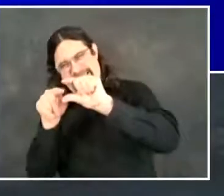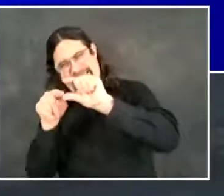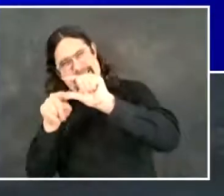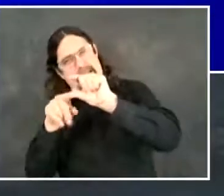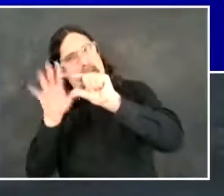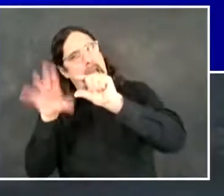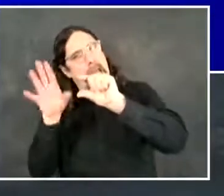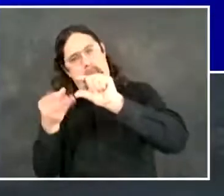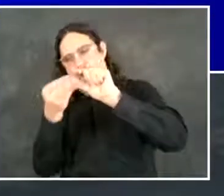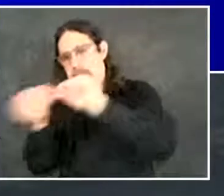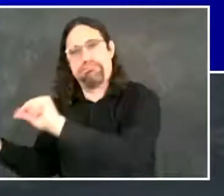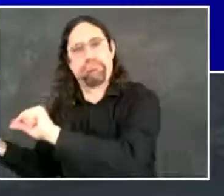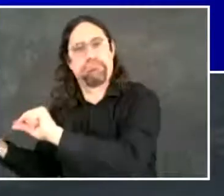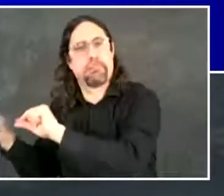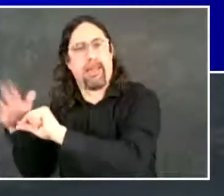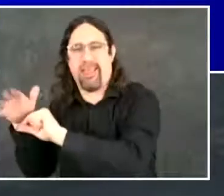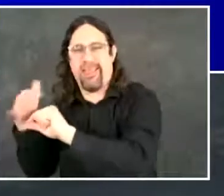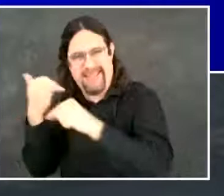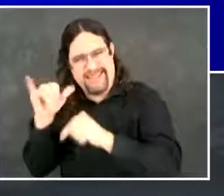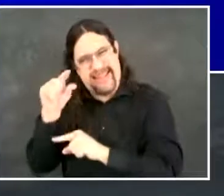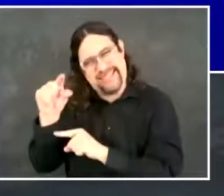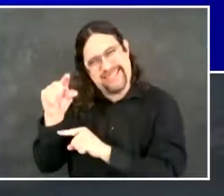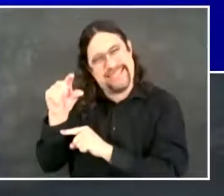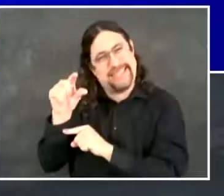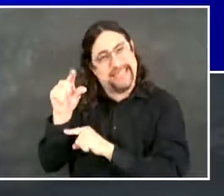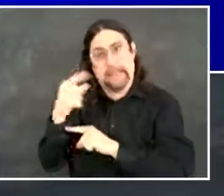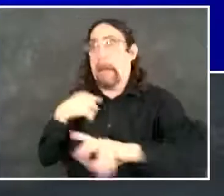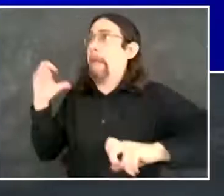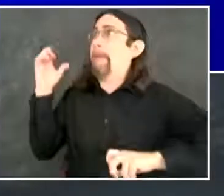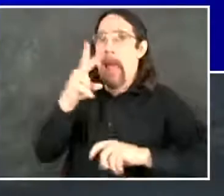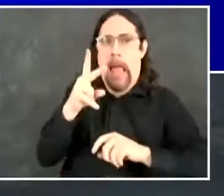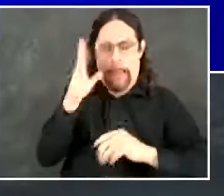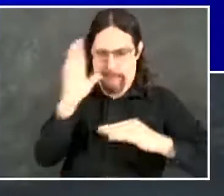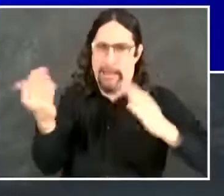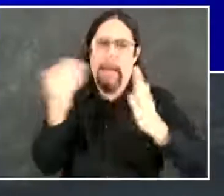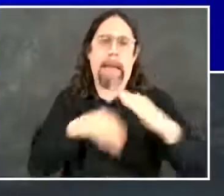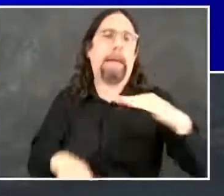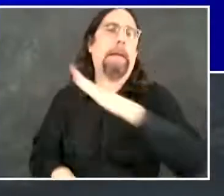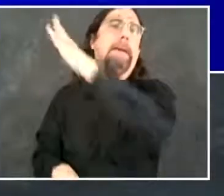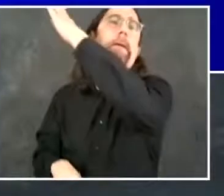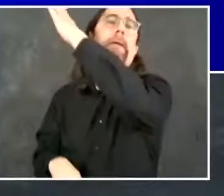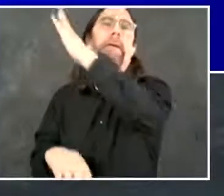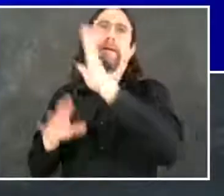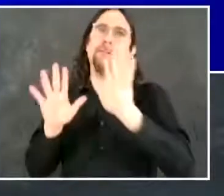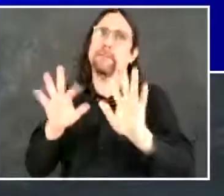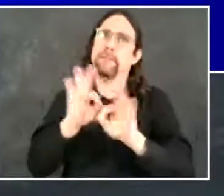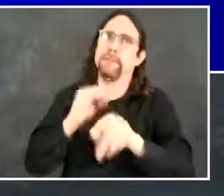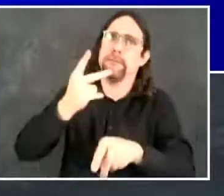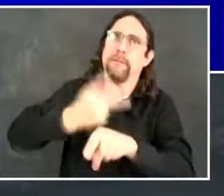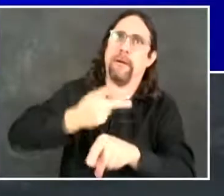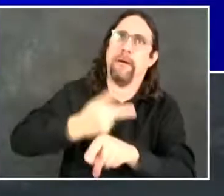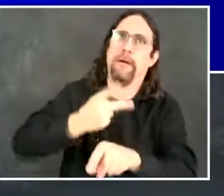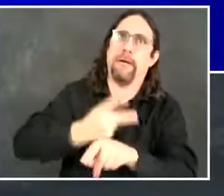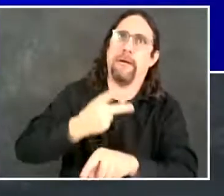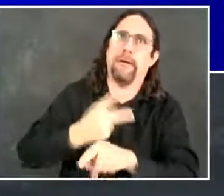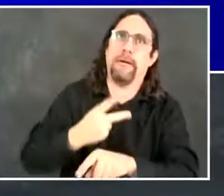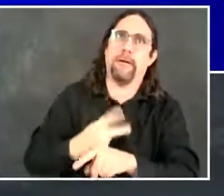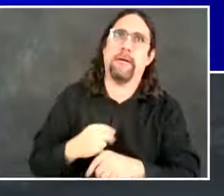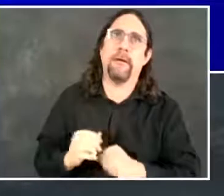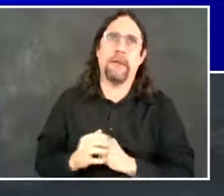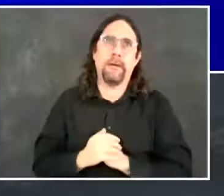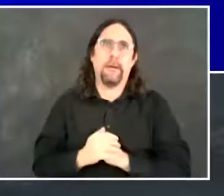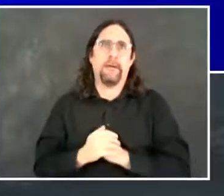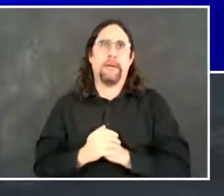see some good things for sure. We've seen that many days. But you have to put it in perspective of what's happening around us.